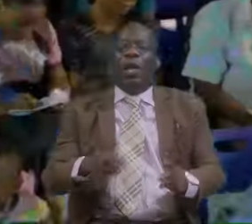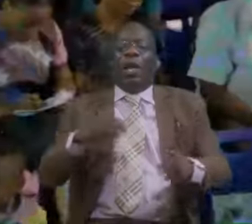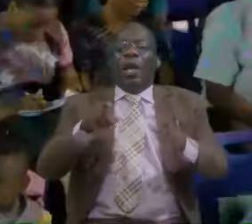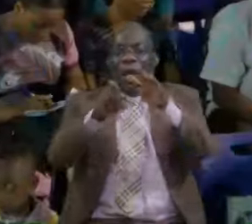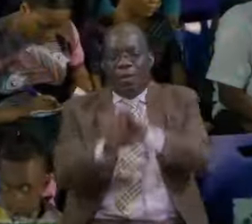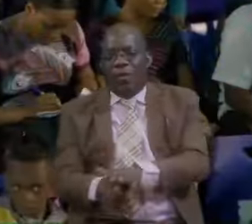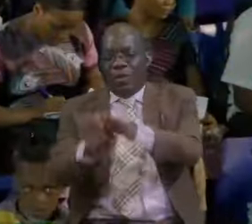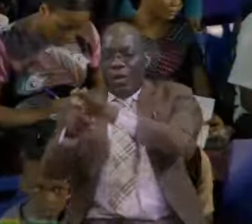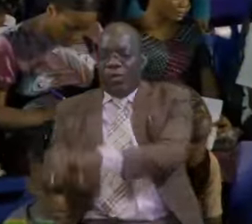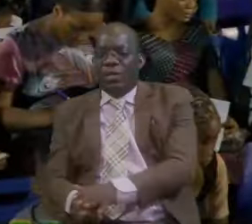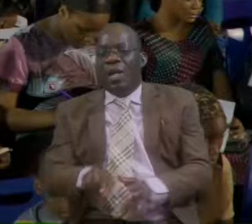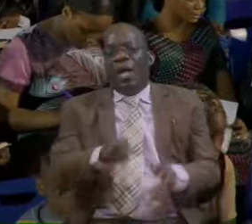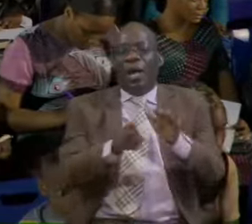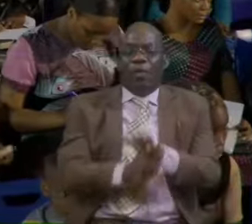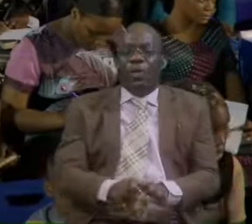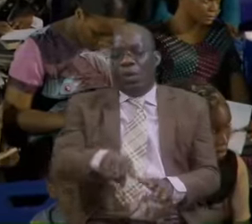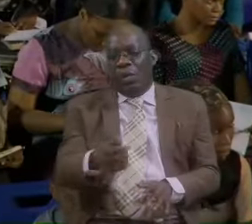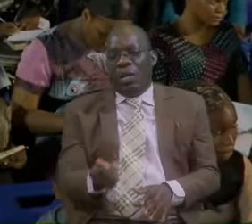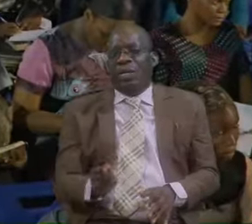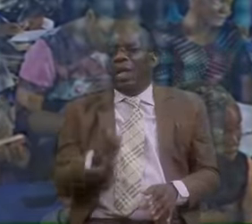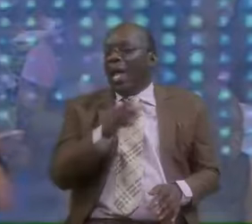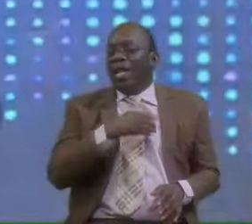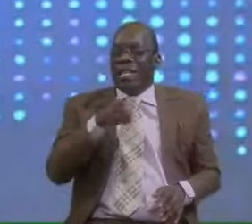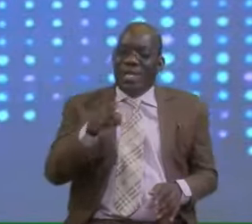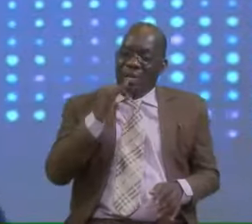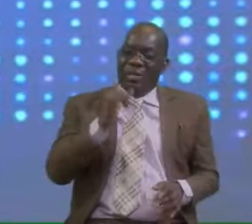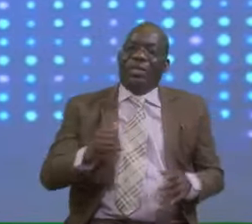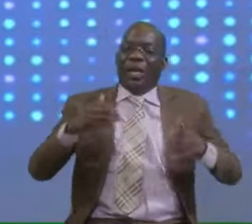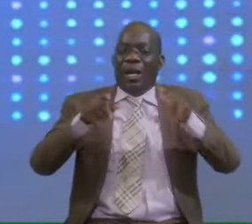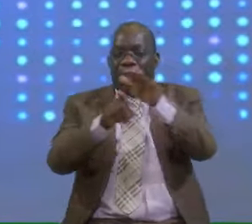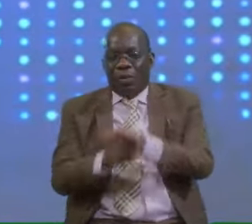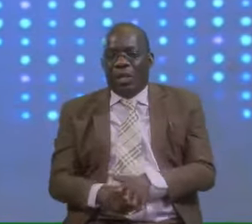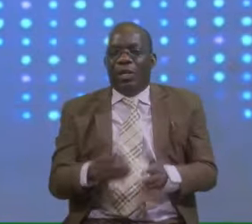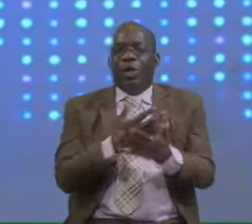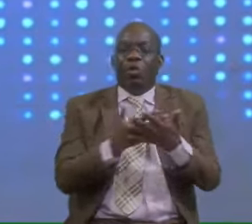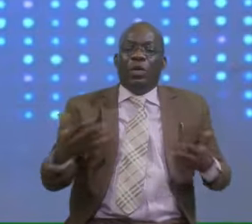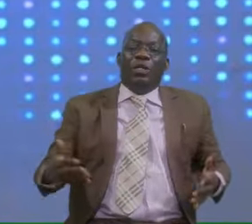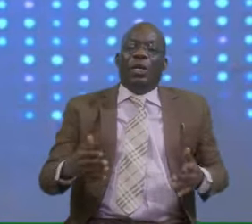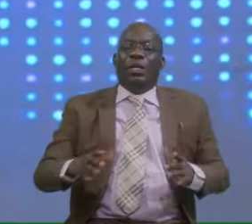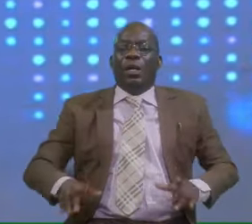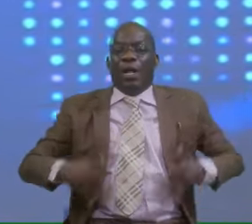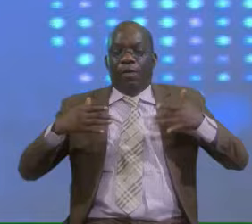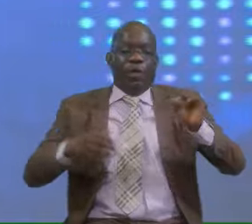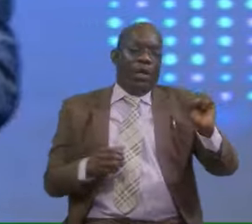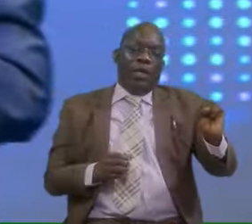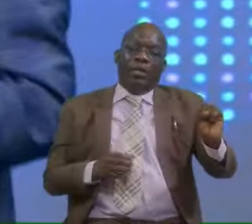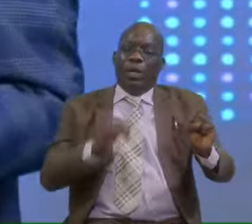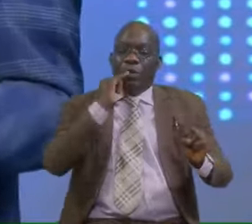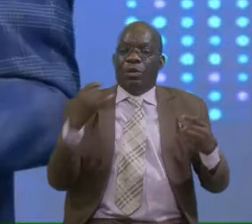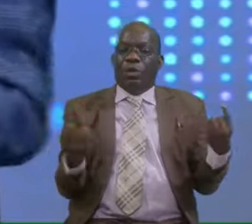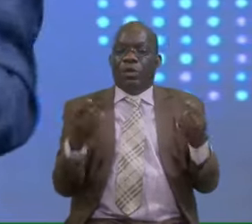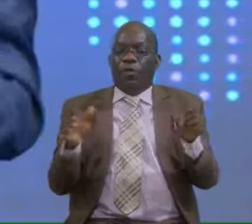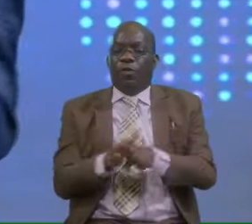afflict others, and he also is afflicted, wasted life. As there is a sinful life, the one